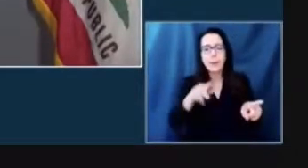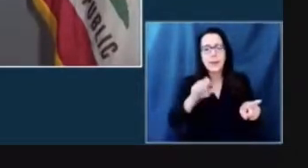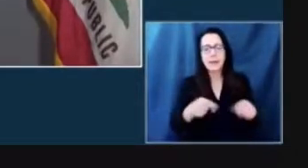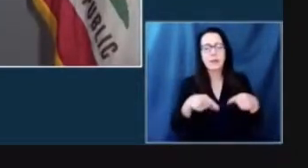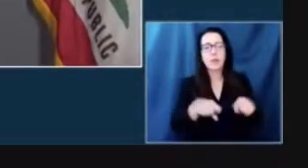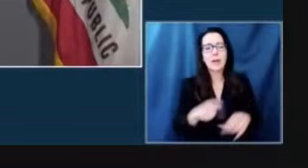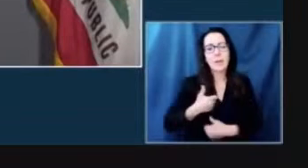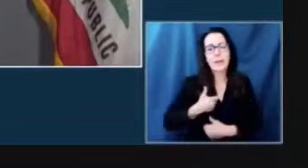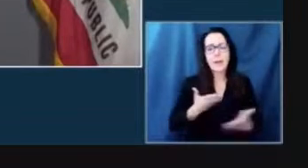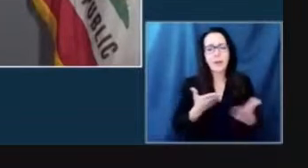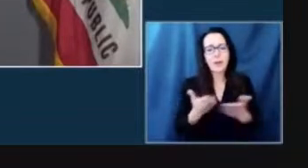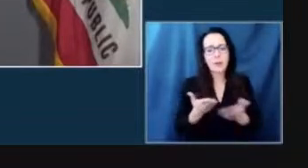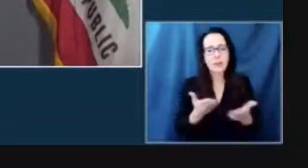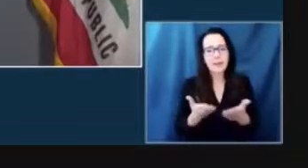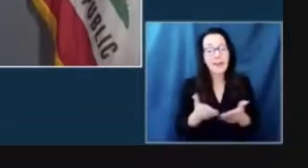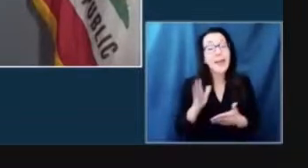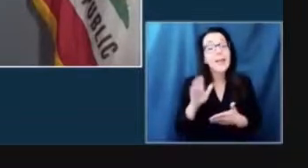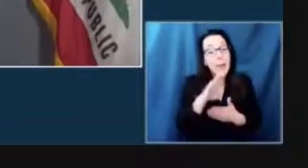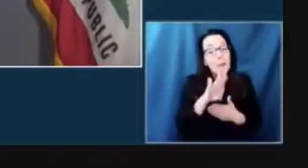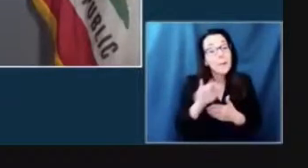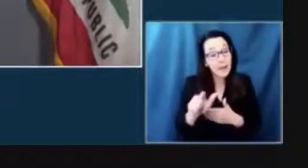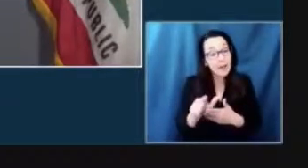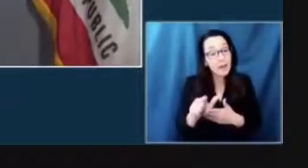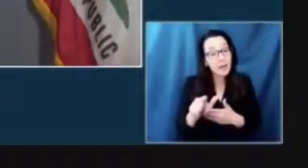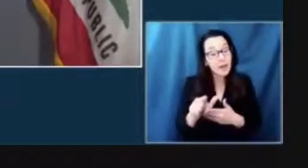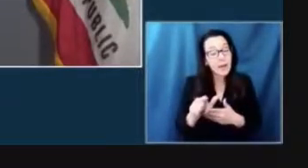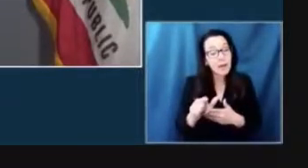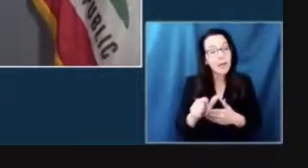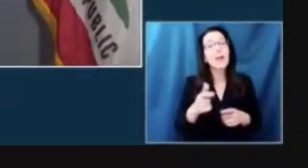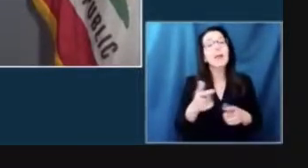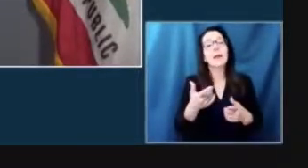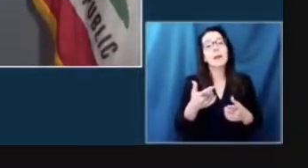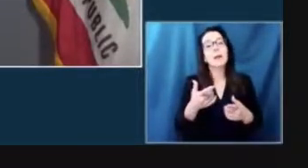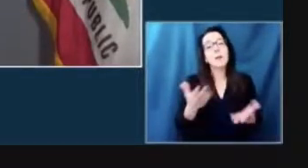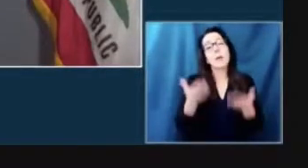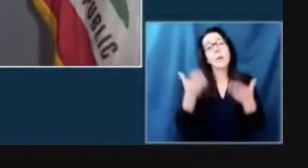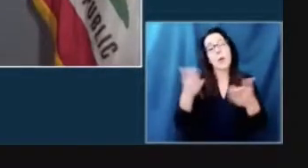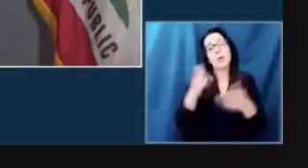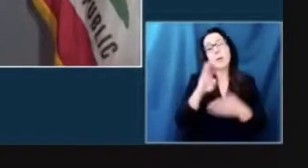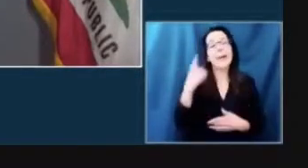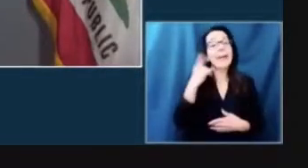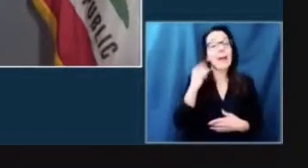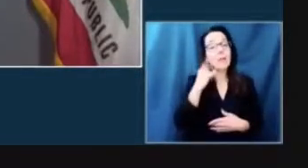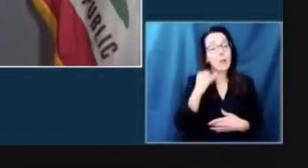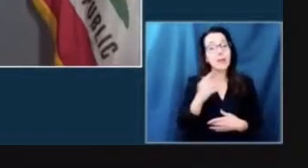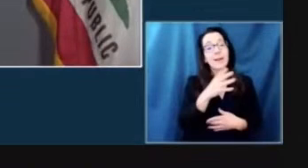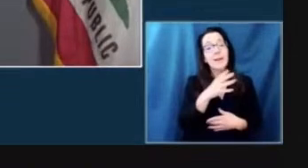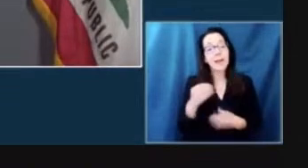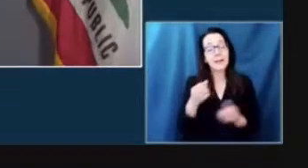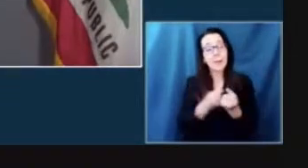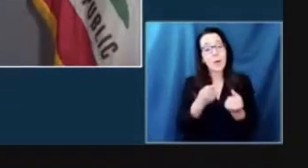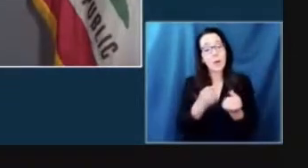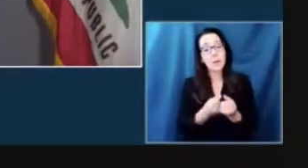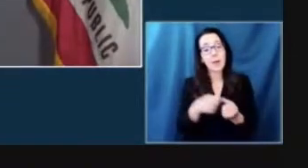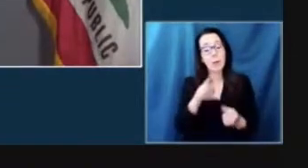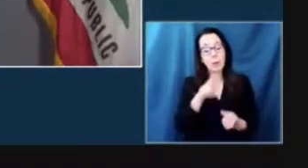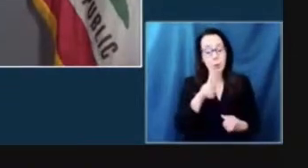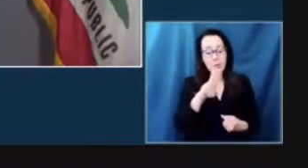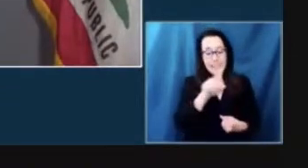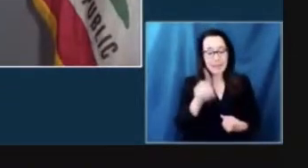was advanced by Californian Mark Takano and supported by Raul Ruiz and so many